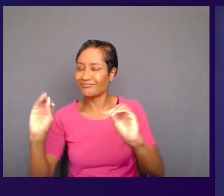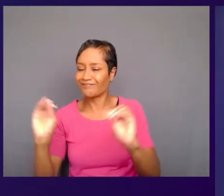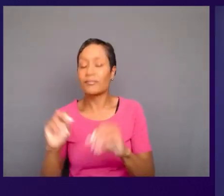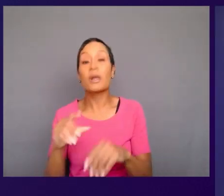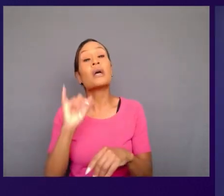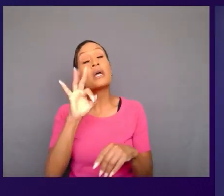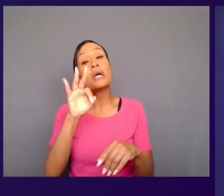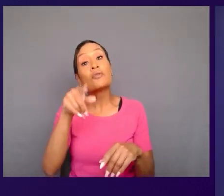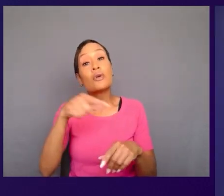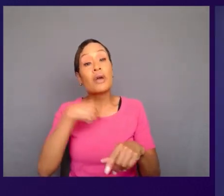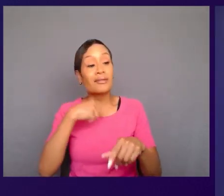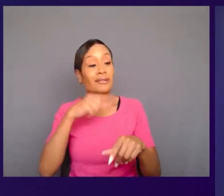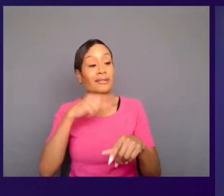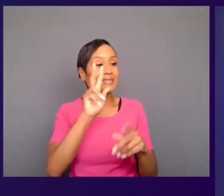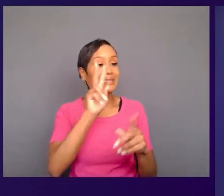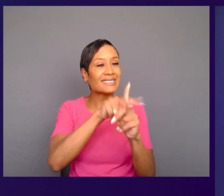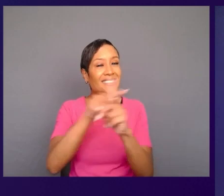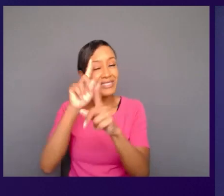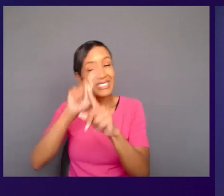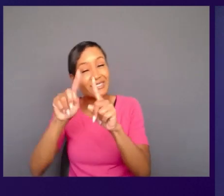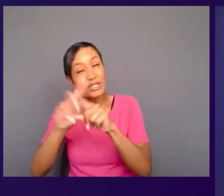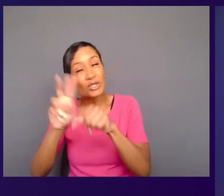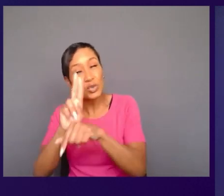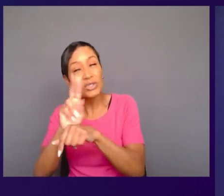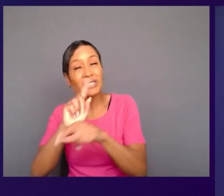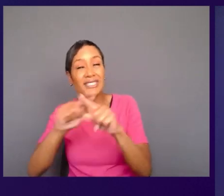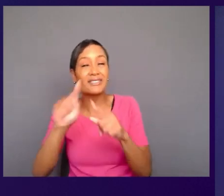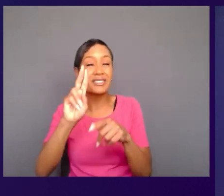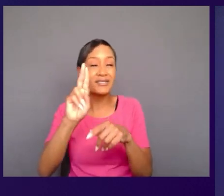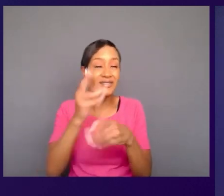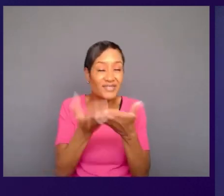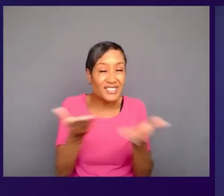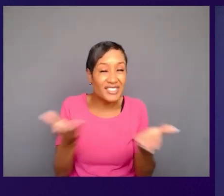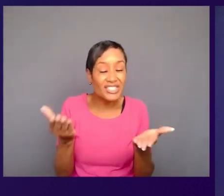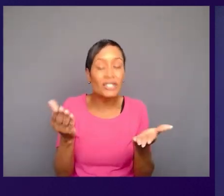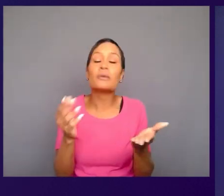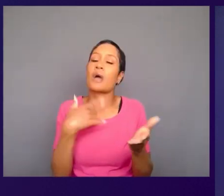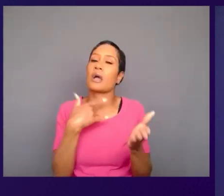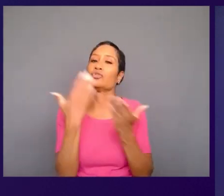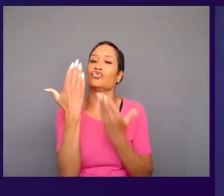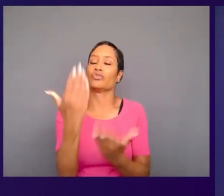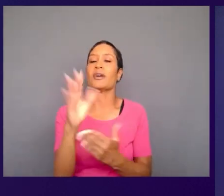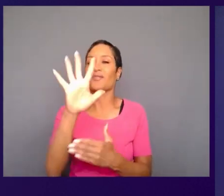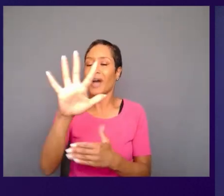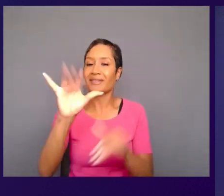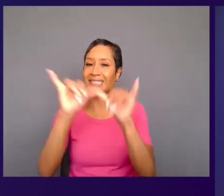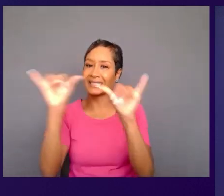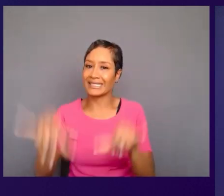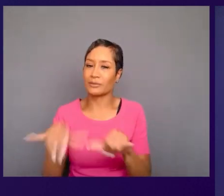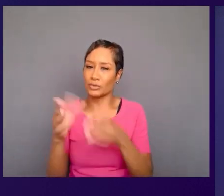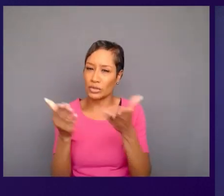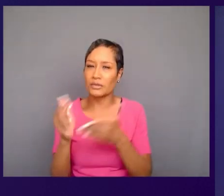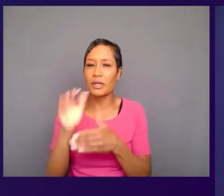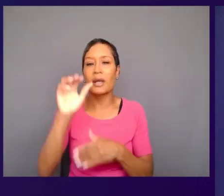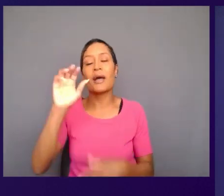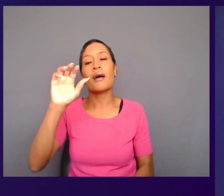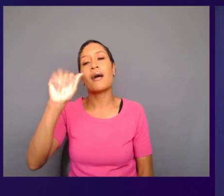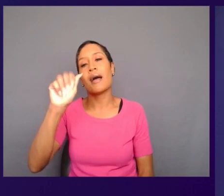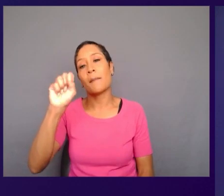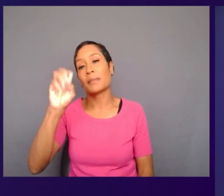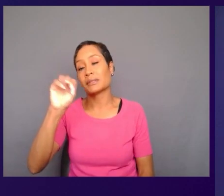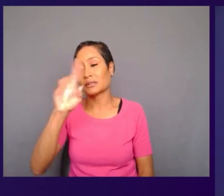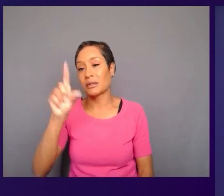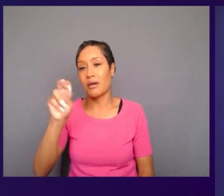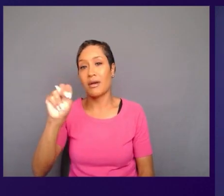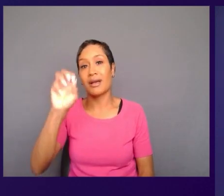across instances and users and require these shared file system features, you should use one of our file system services, and Amazon FSx for Lustre works really well